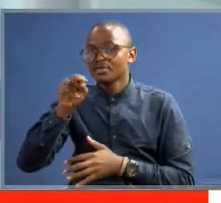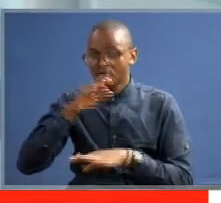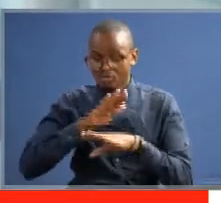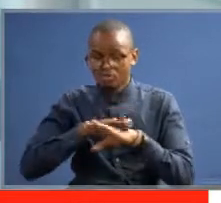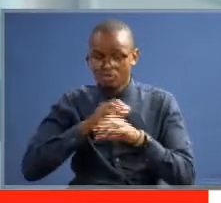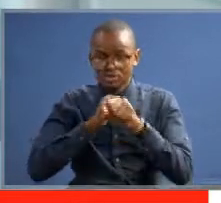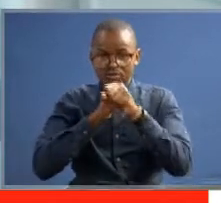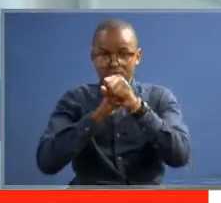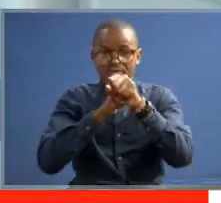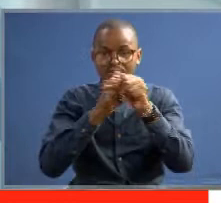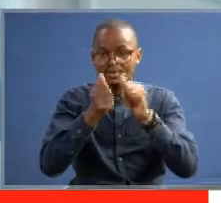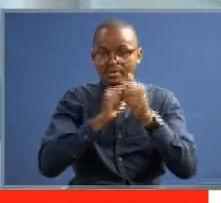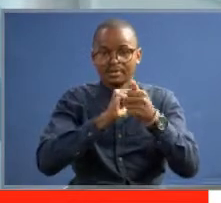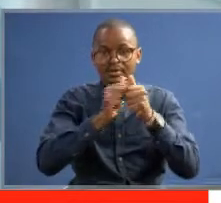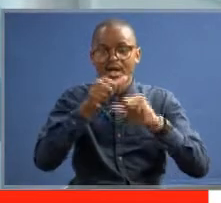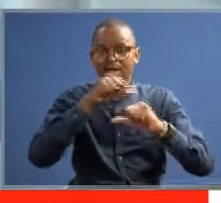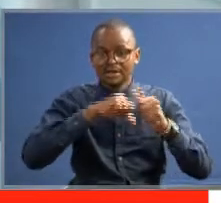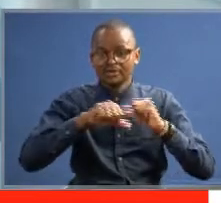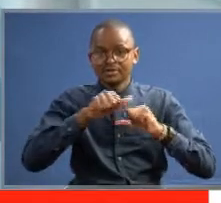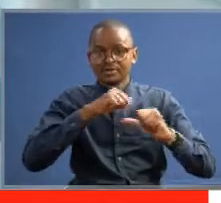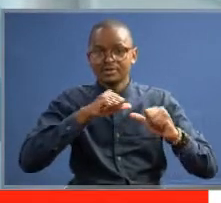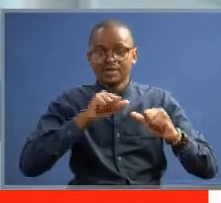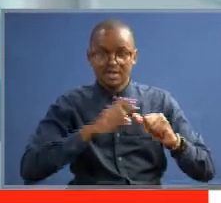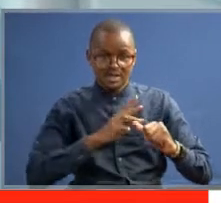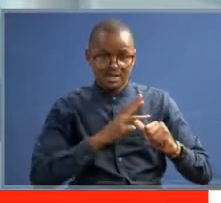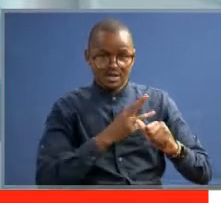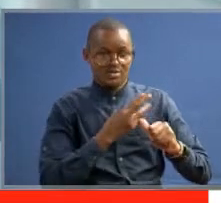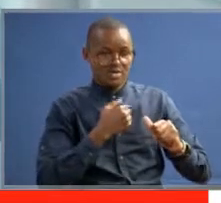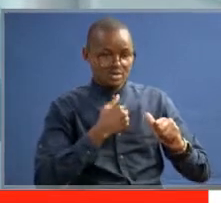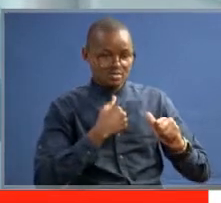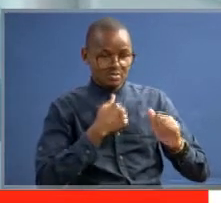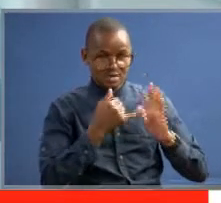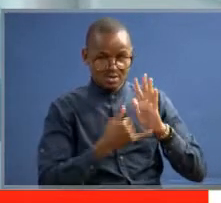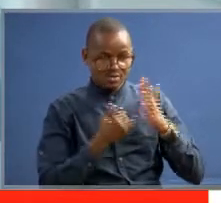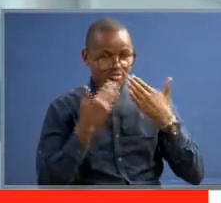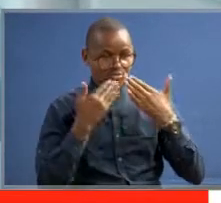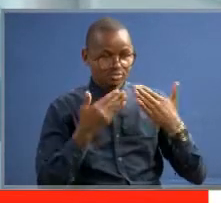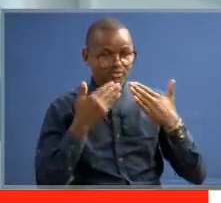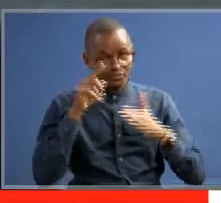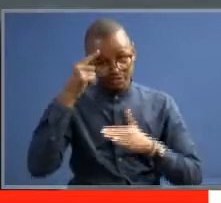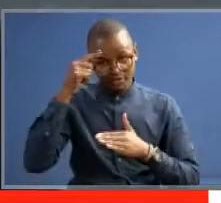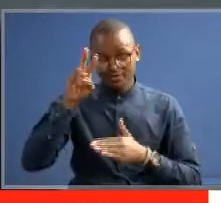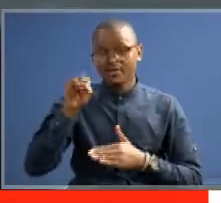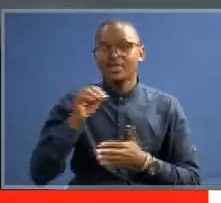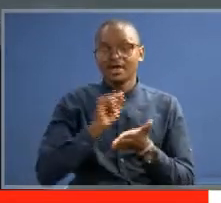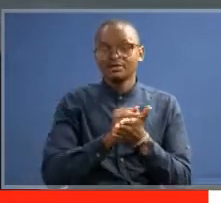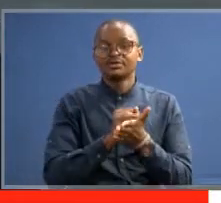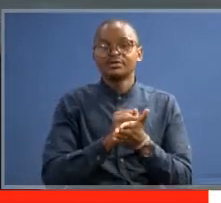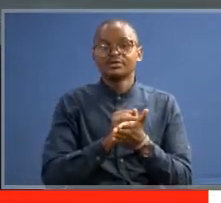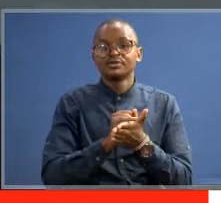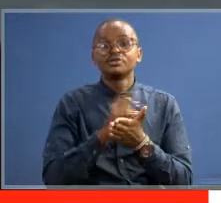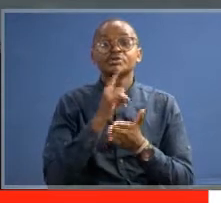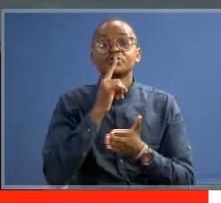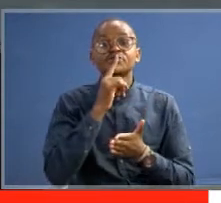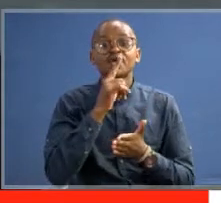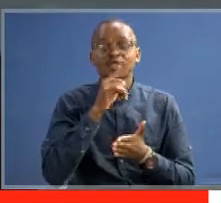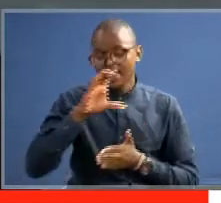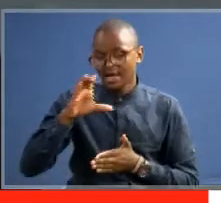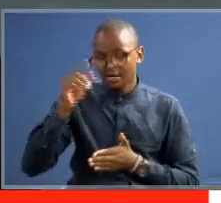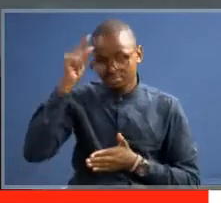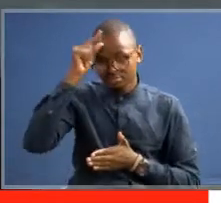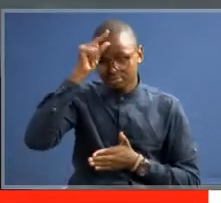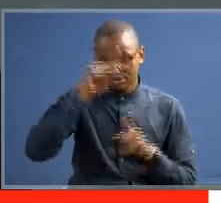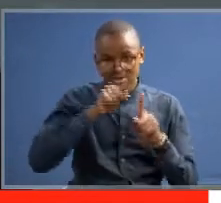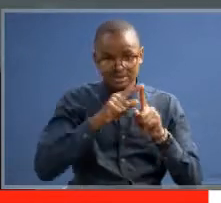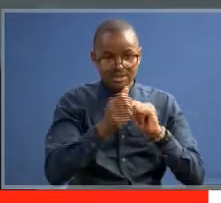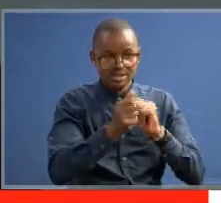to support sports activities, and we in the sports industry want to thank them for that. You mentioned about the county governments,